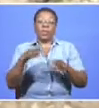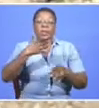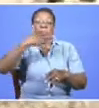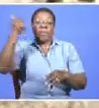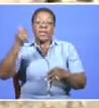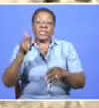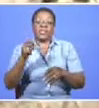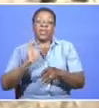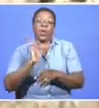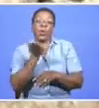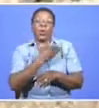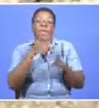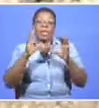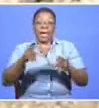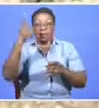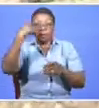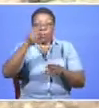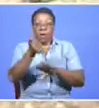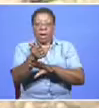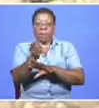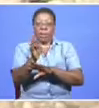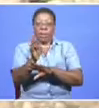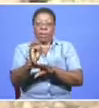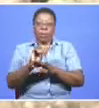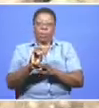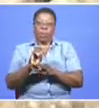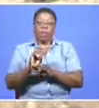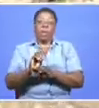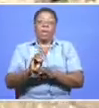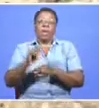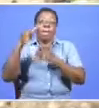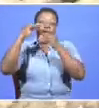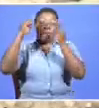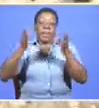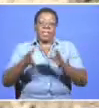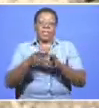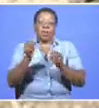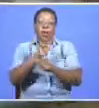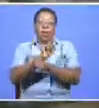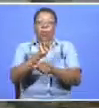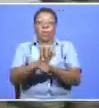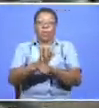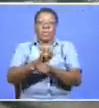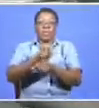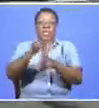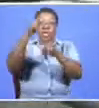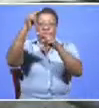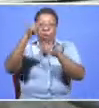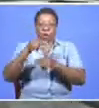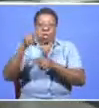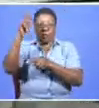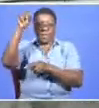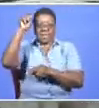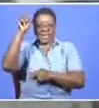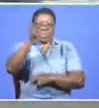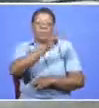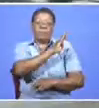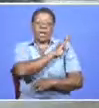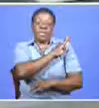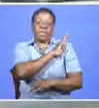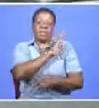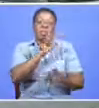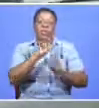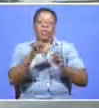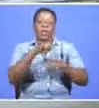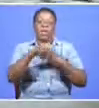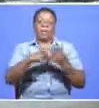so we don't have this challenge again. Minister of Works, the Honorable Desmond Bannister, viewing the significant destruction of the Little Abaco Bridge during his recent